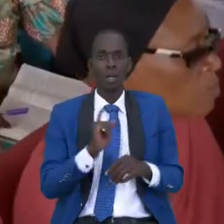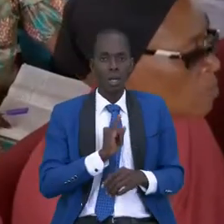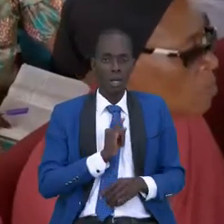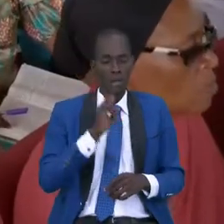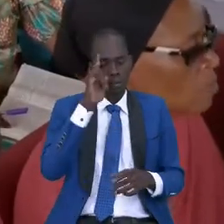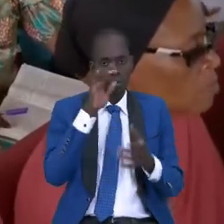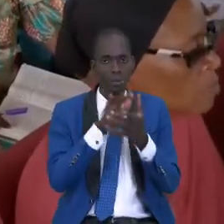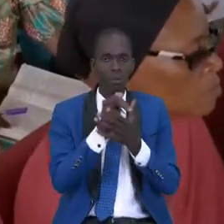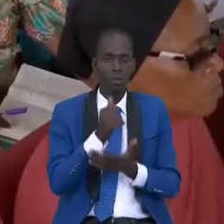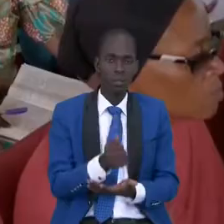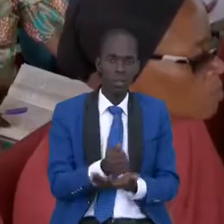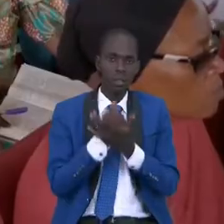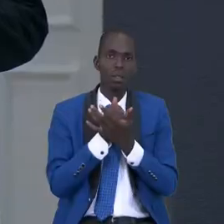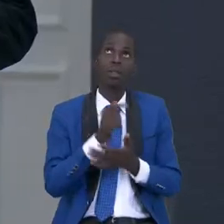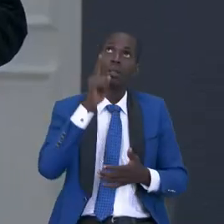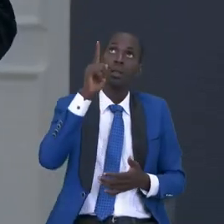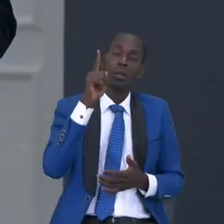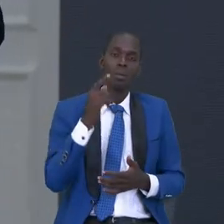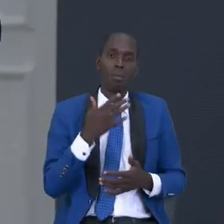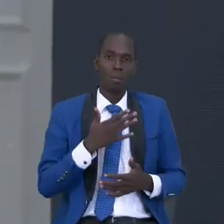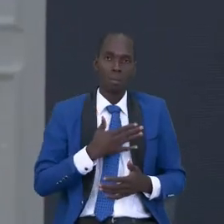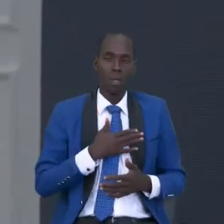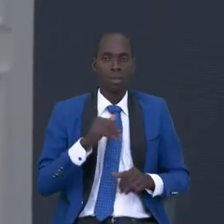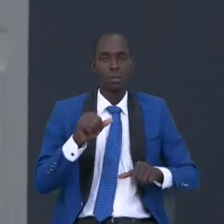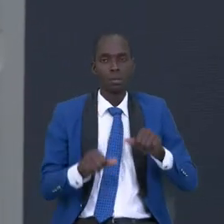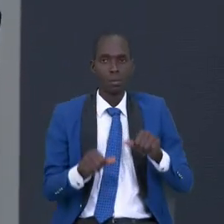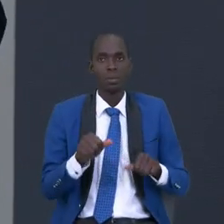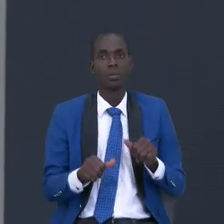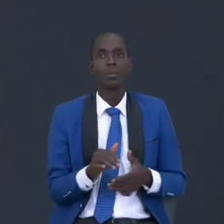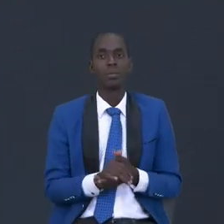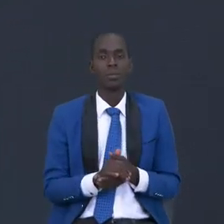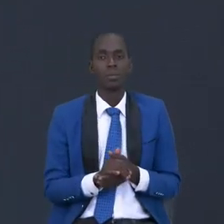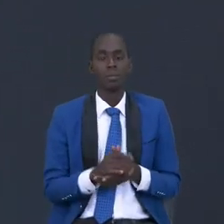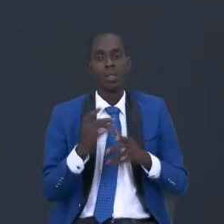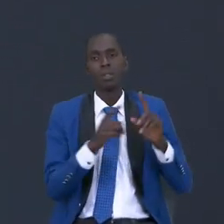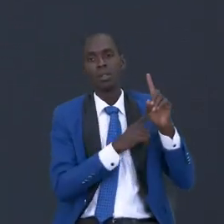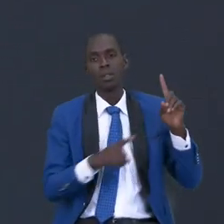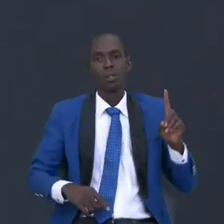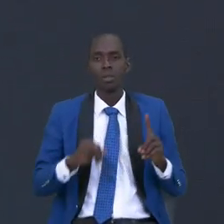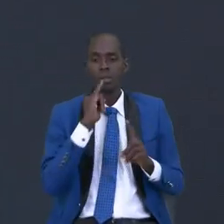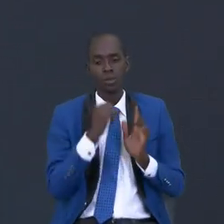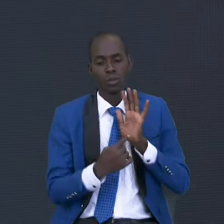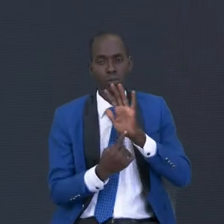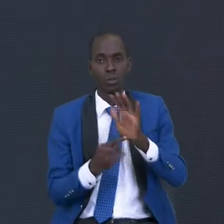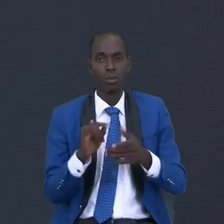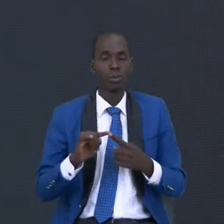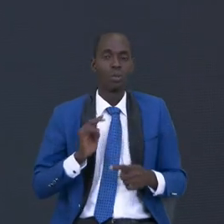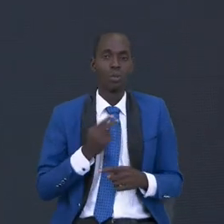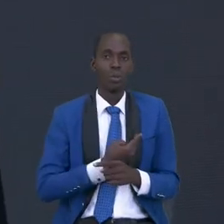help thou mine unbelief. The Lord is revealing to us